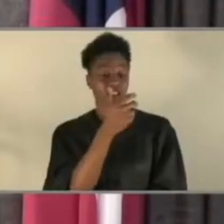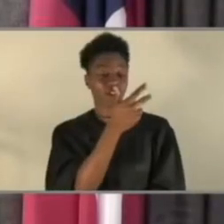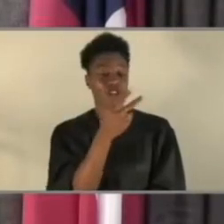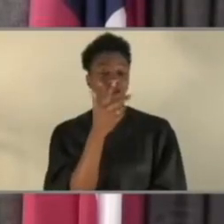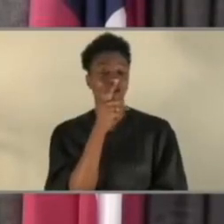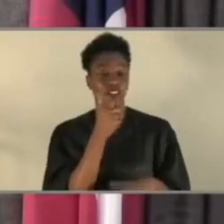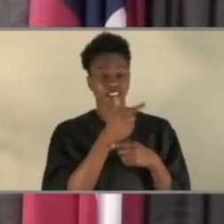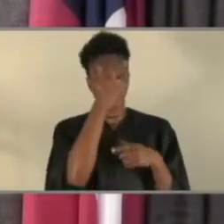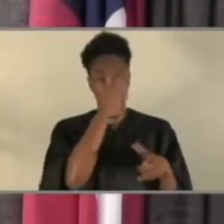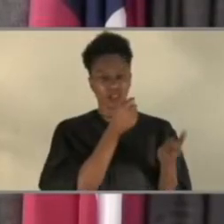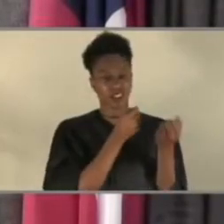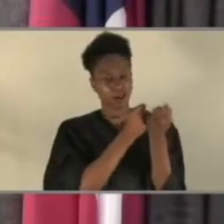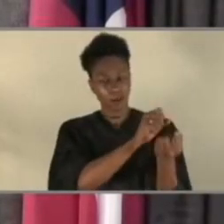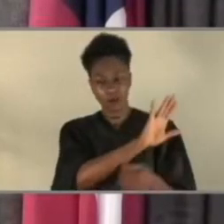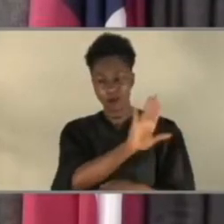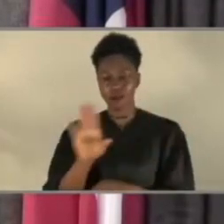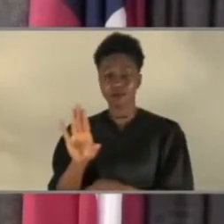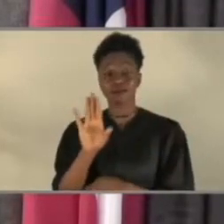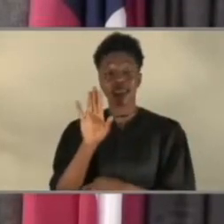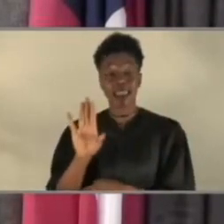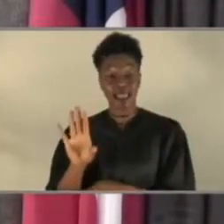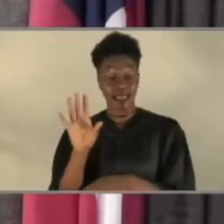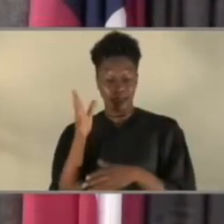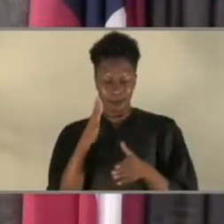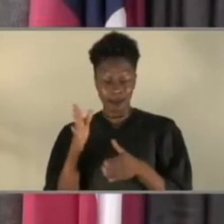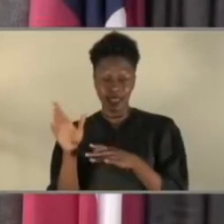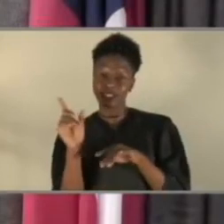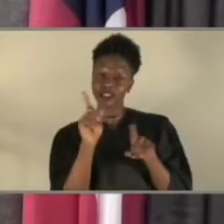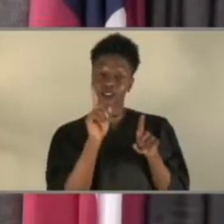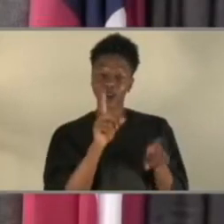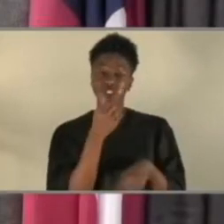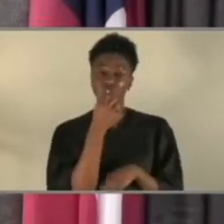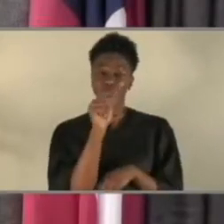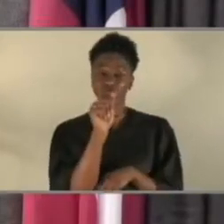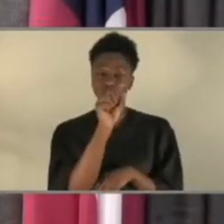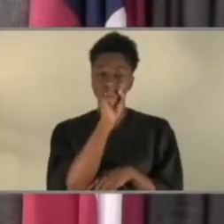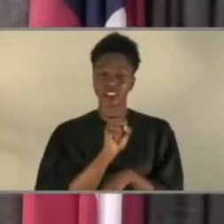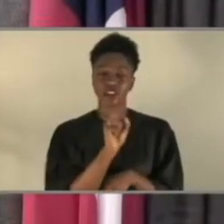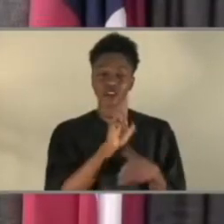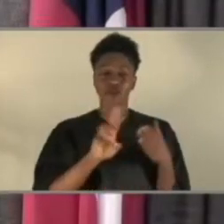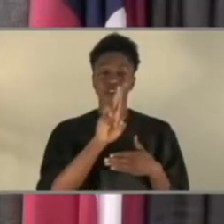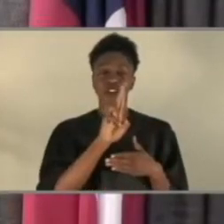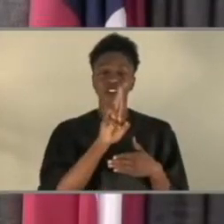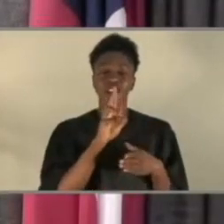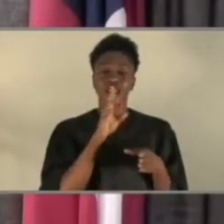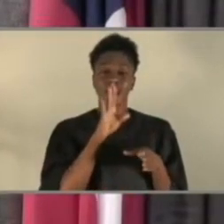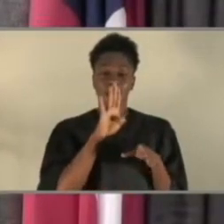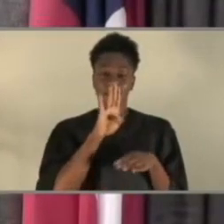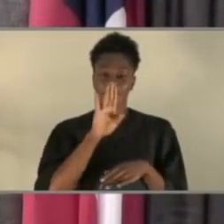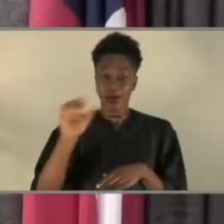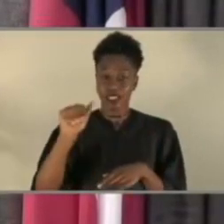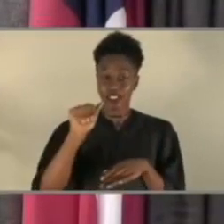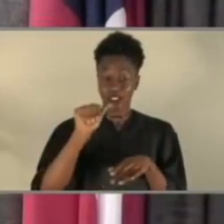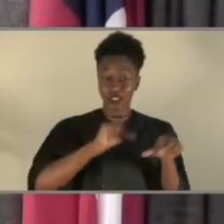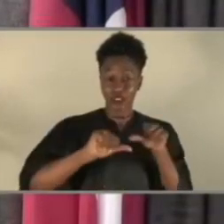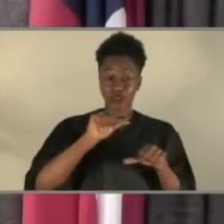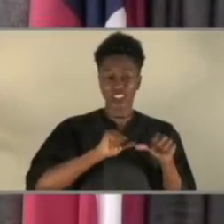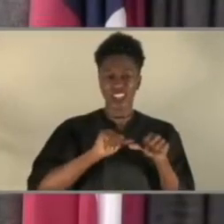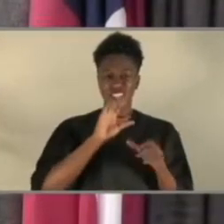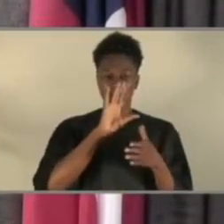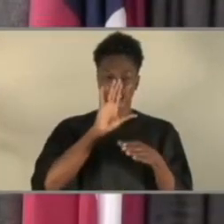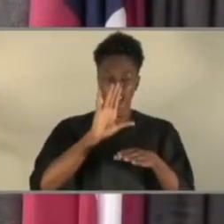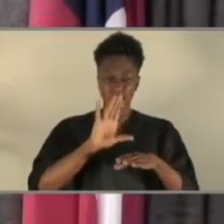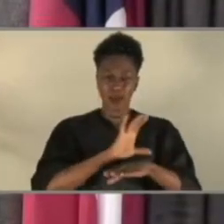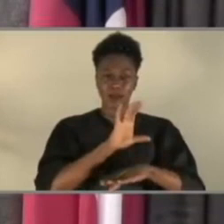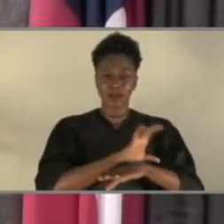siblings. His plans are to attend Georgia Southern University and earn a bachelor's degree in computer science, to then